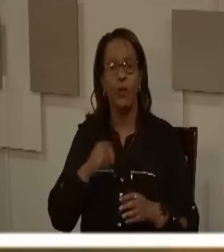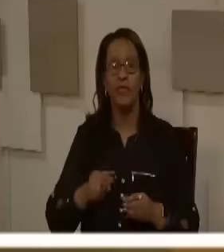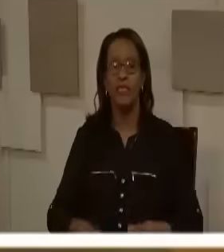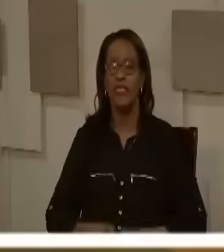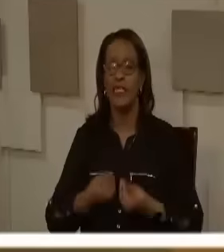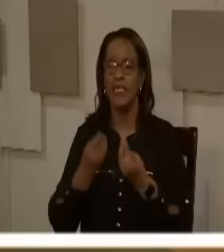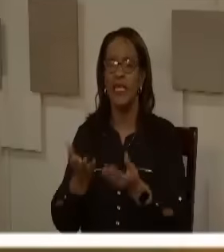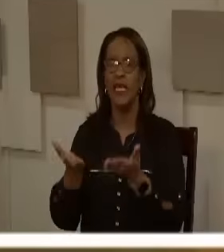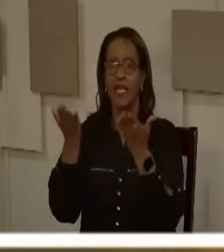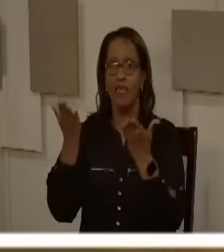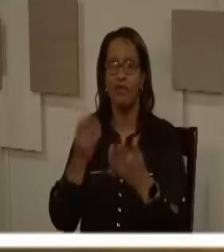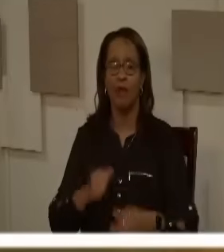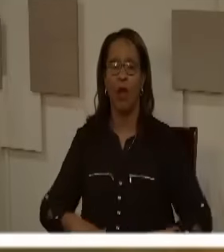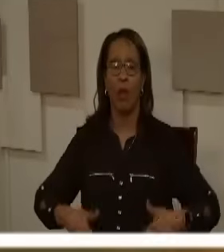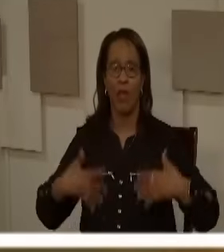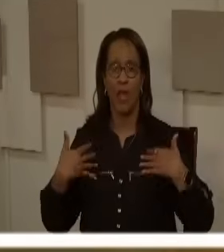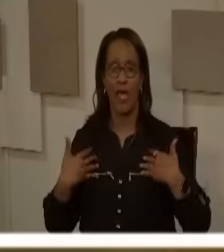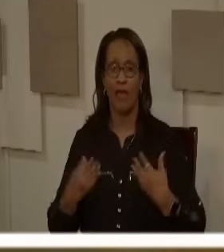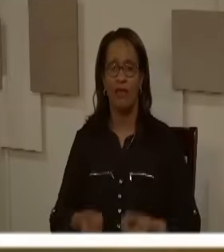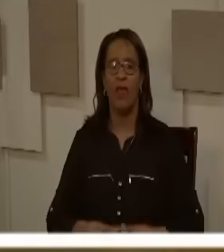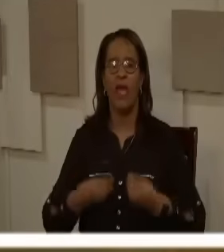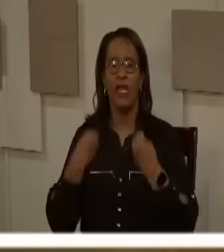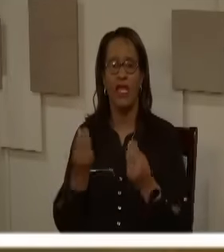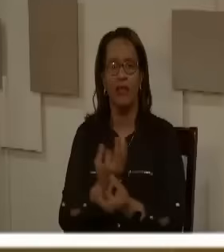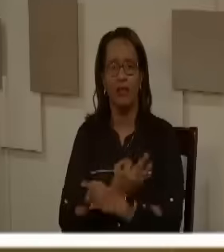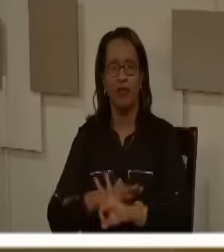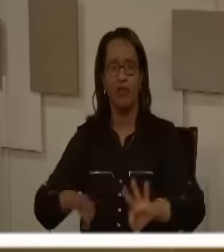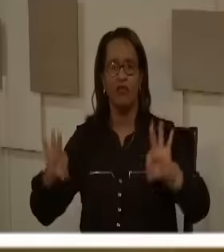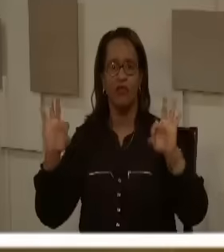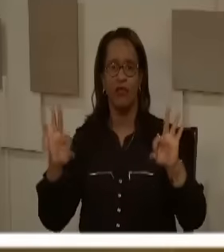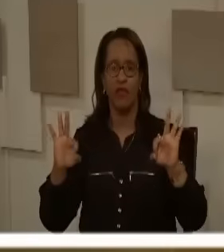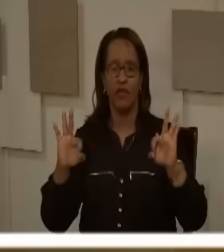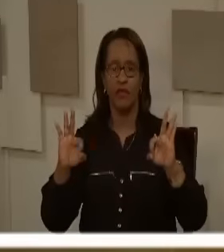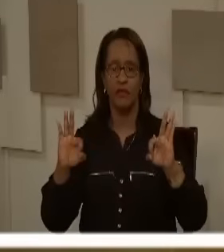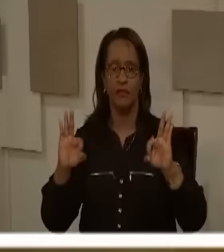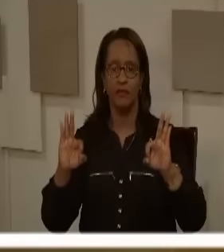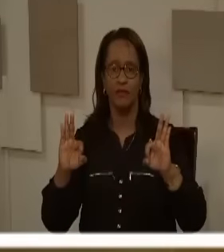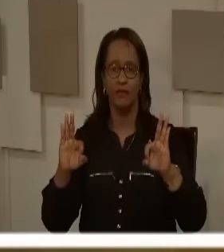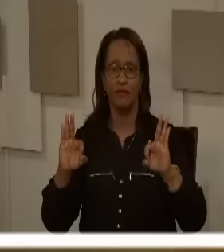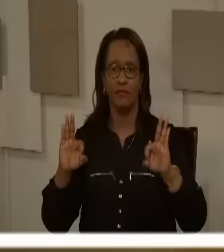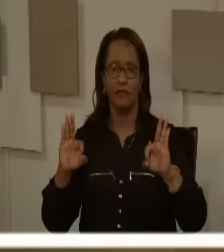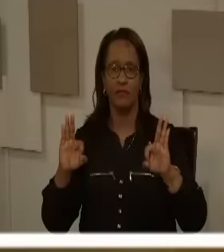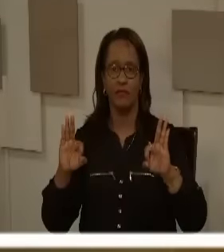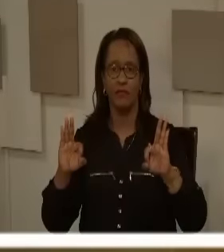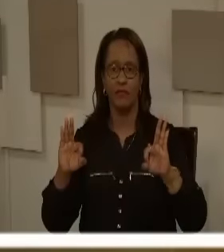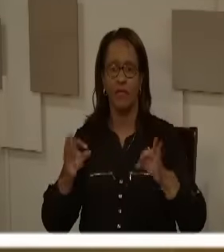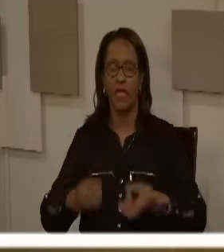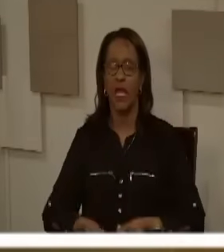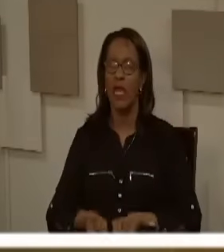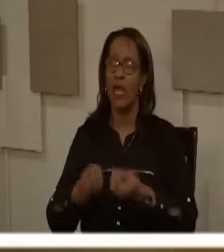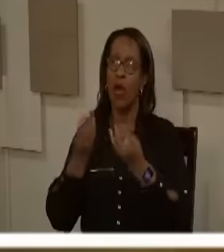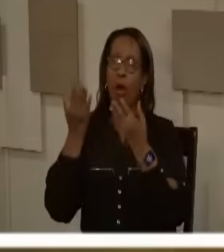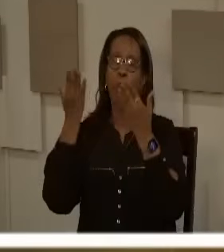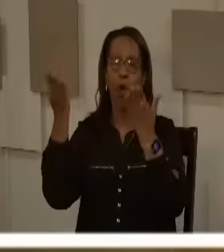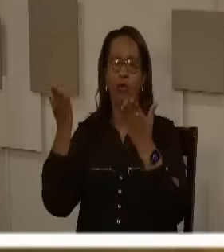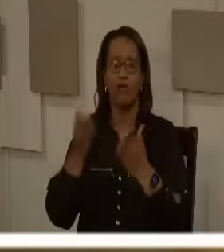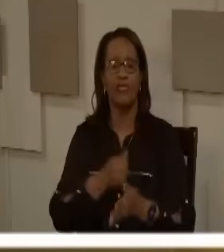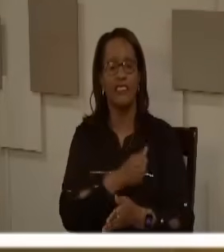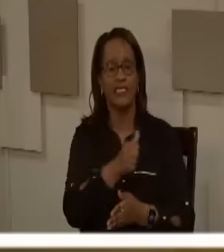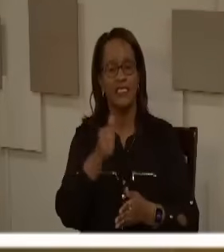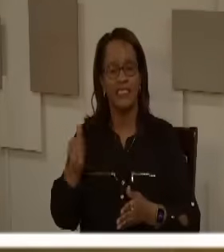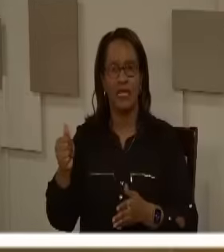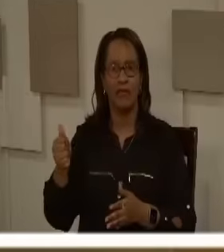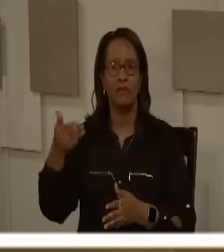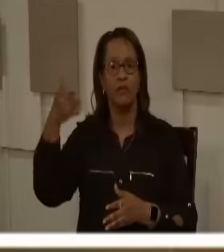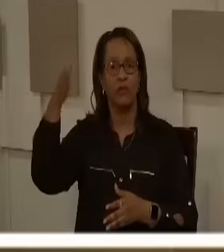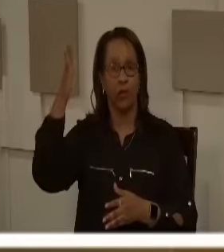freely. And that's why the martyrs are always seen as these great heroic figures who